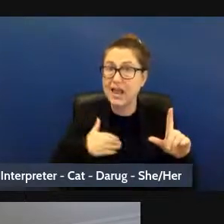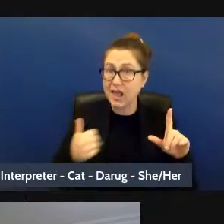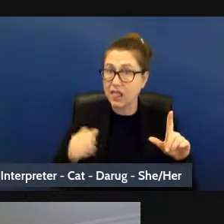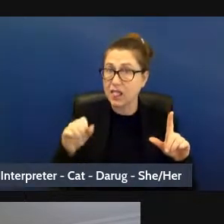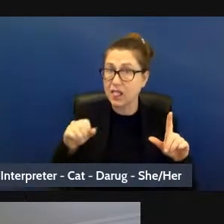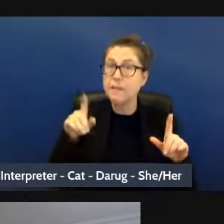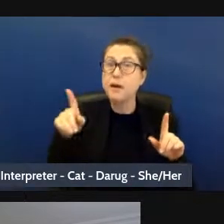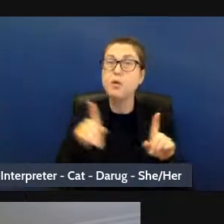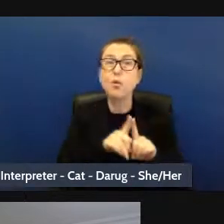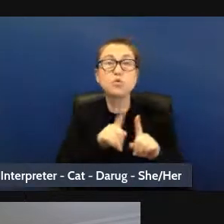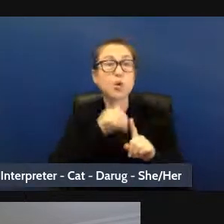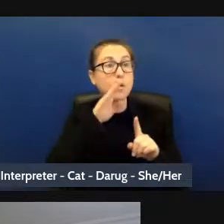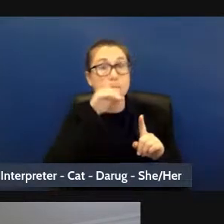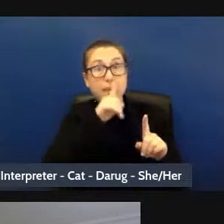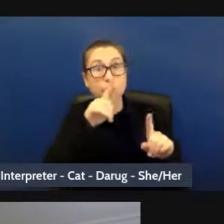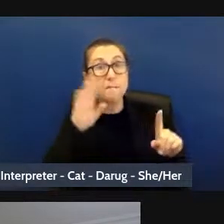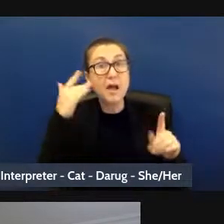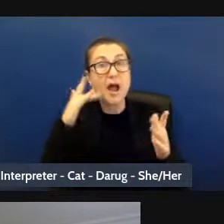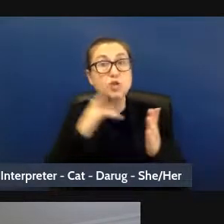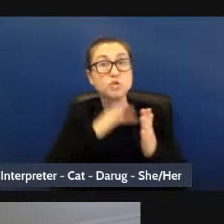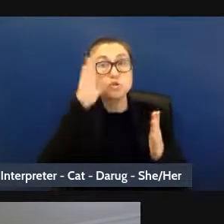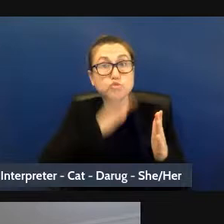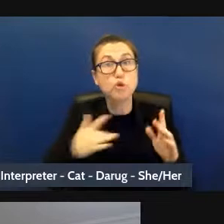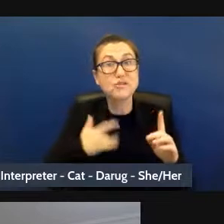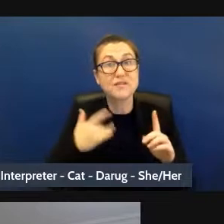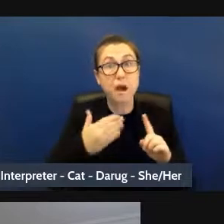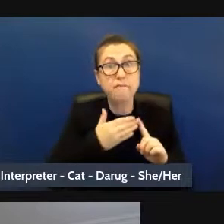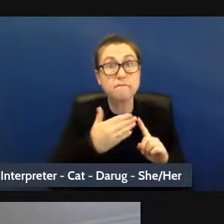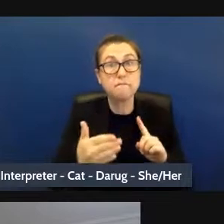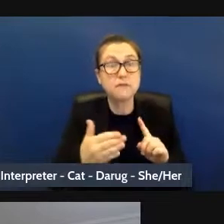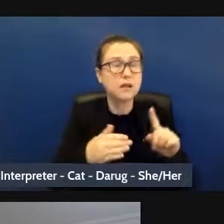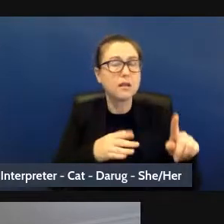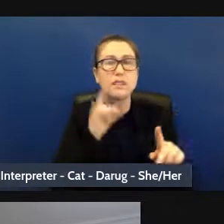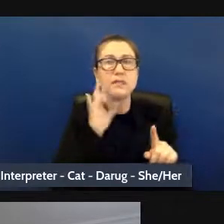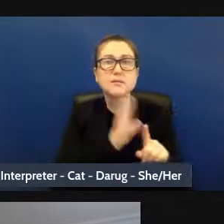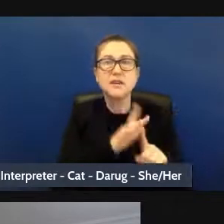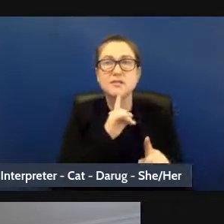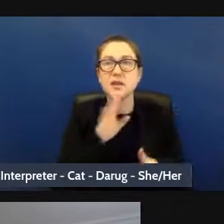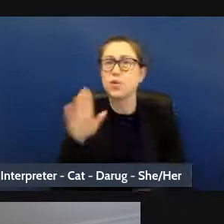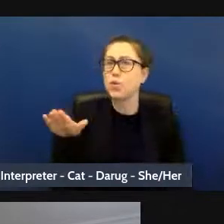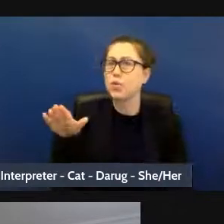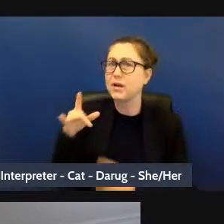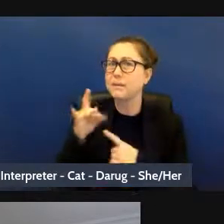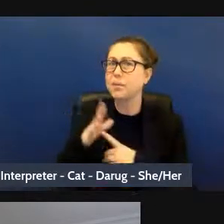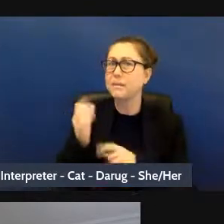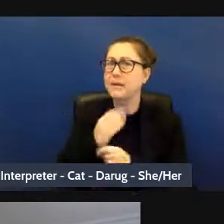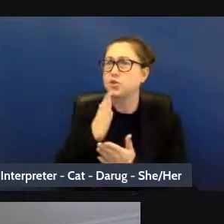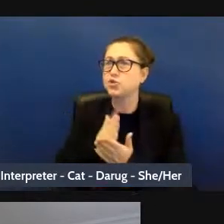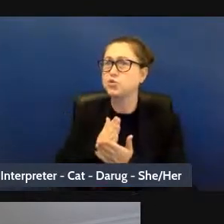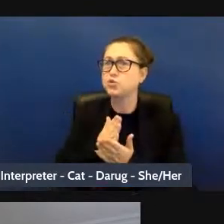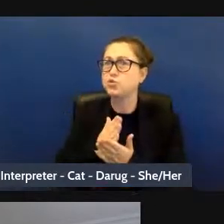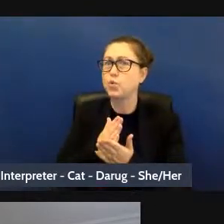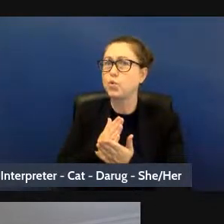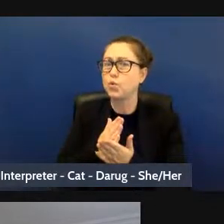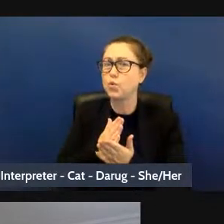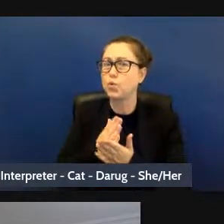input from stroke survivors who raised that point that was really important to make sure that you did make a good